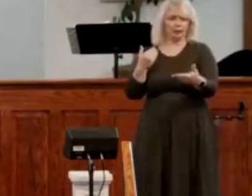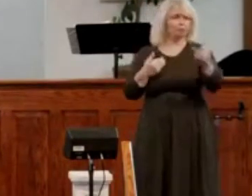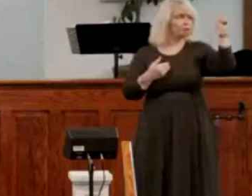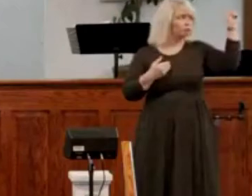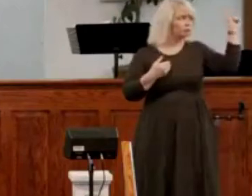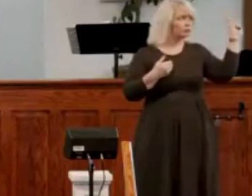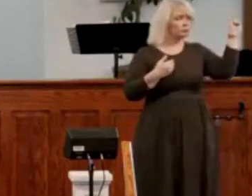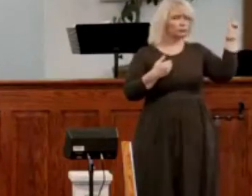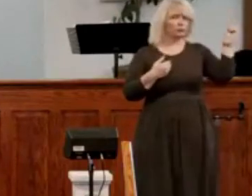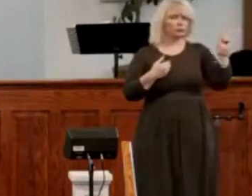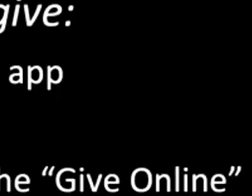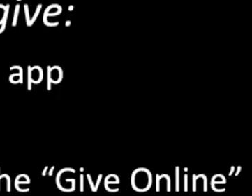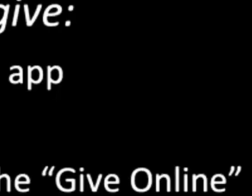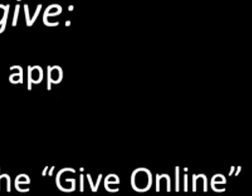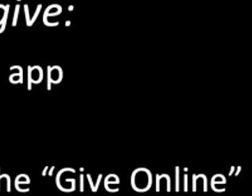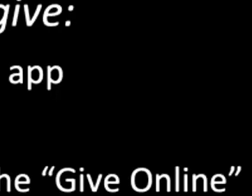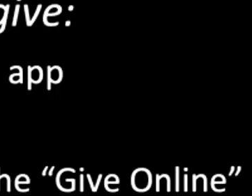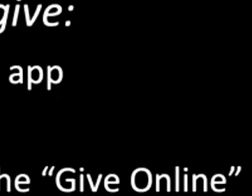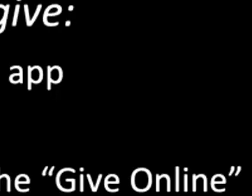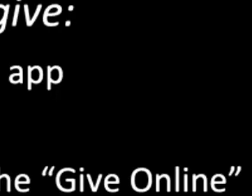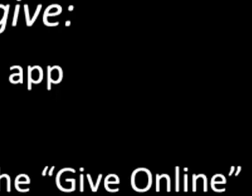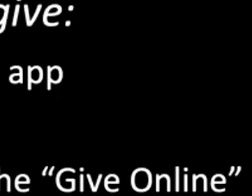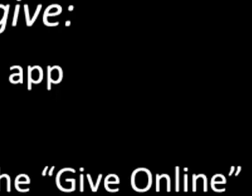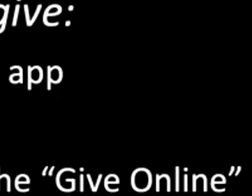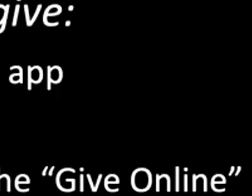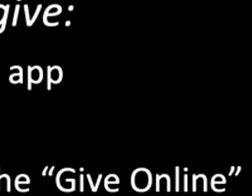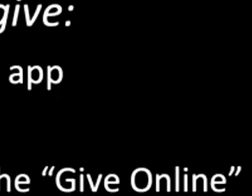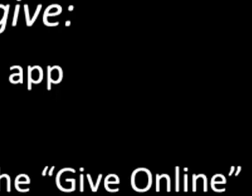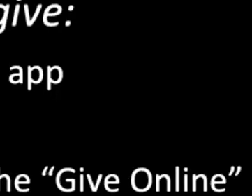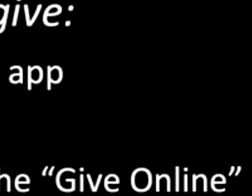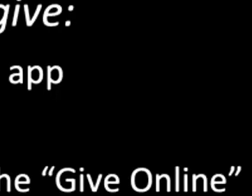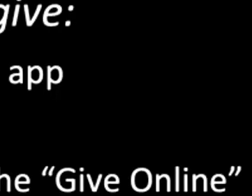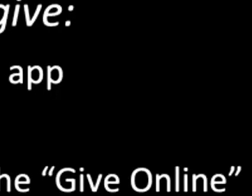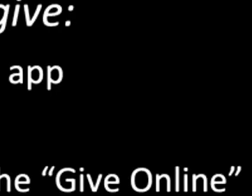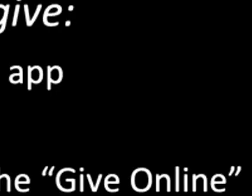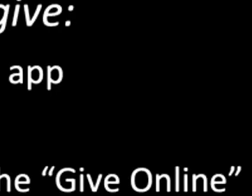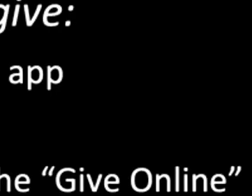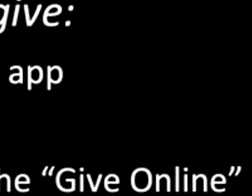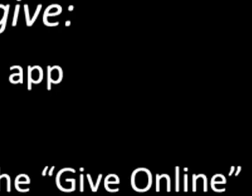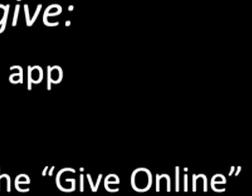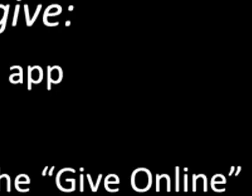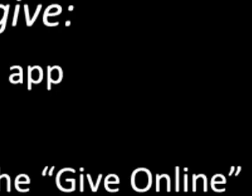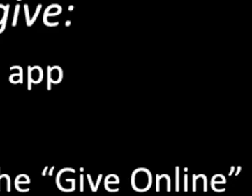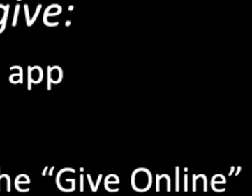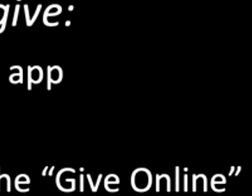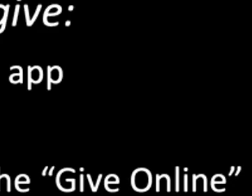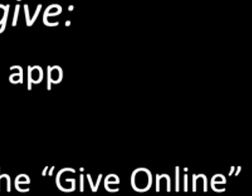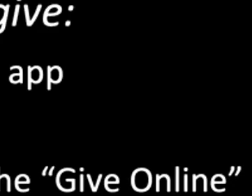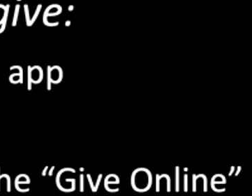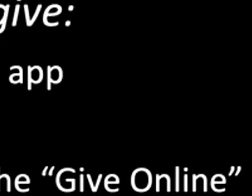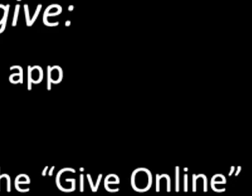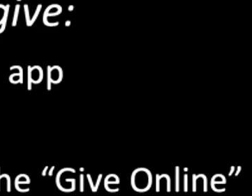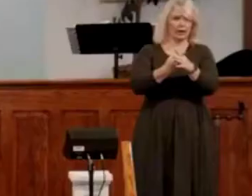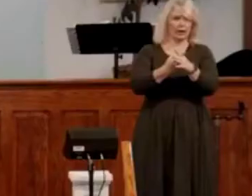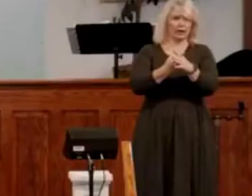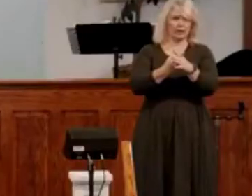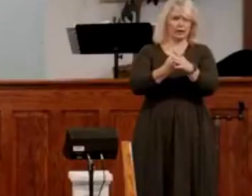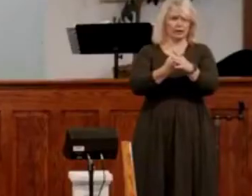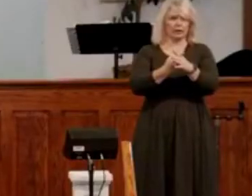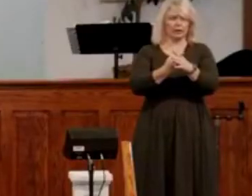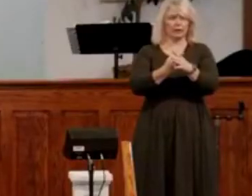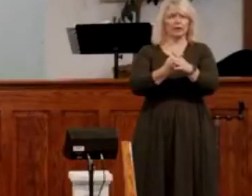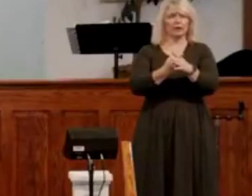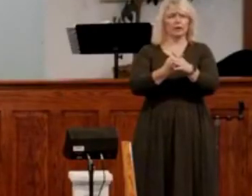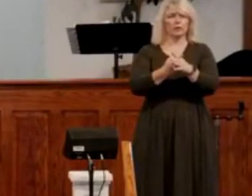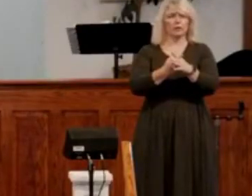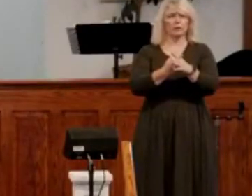opportunities. We are grateful that you have been faithful stewards. Again, we could explain how this whole path began with our electronic giving a while